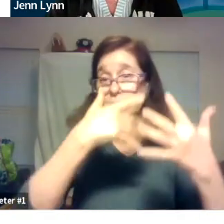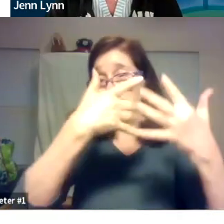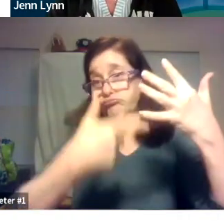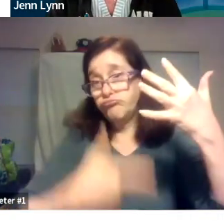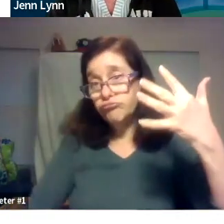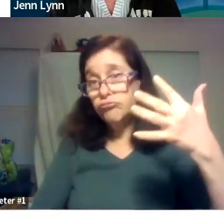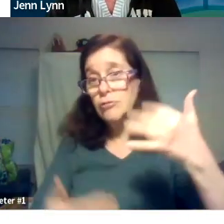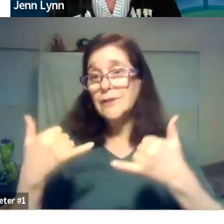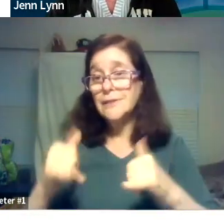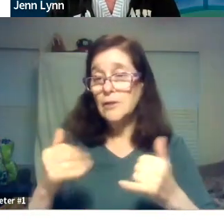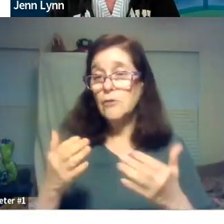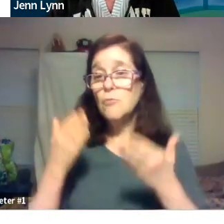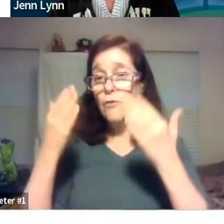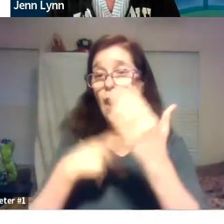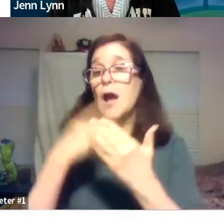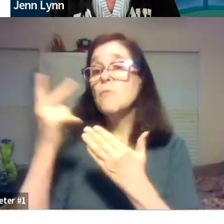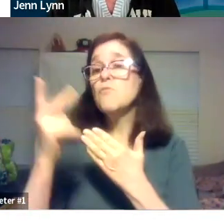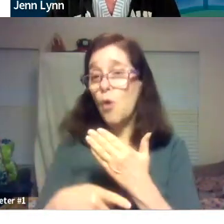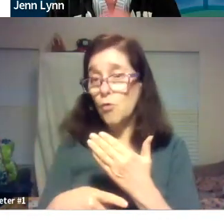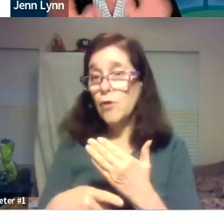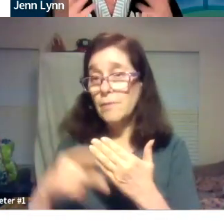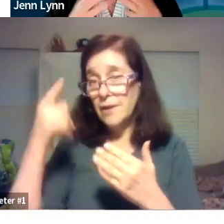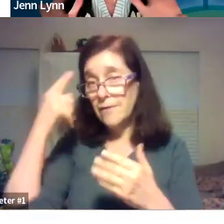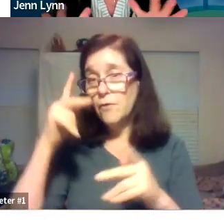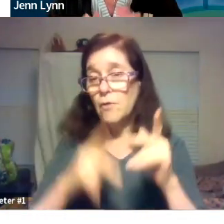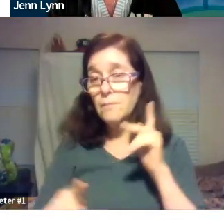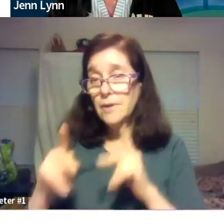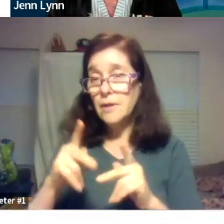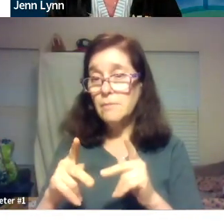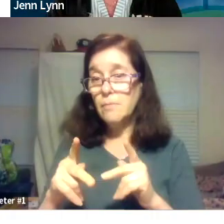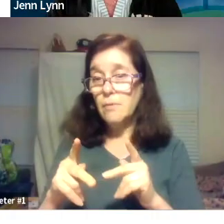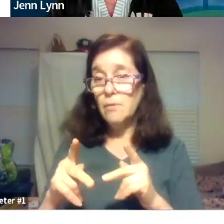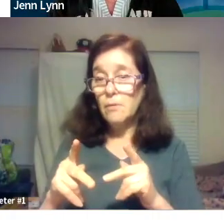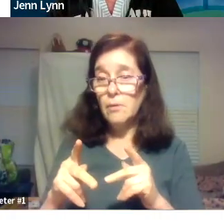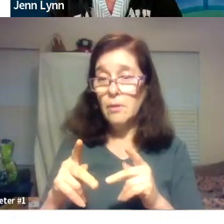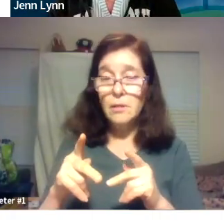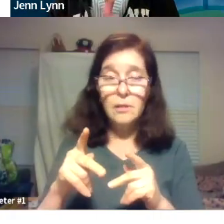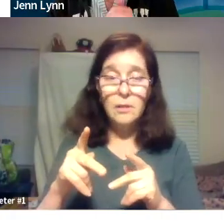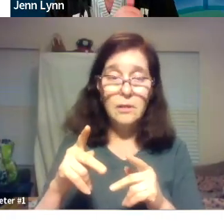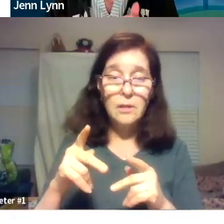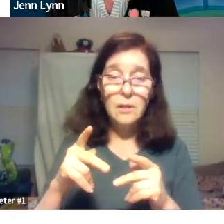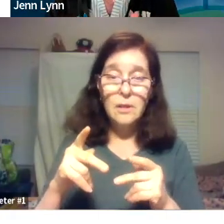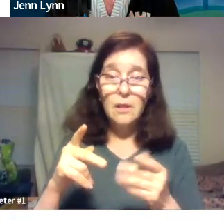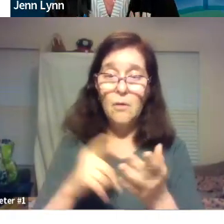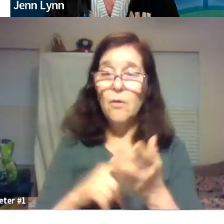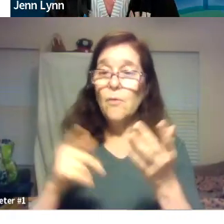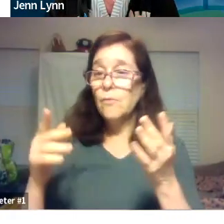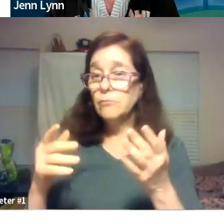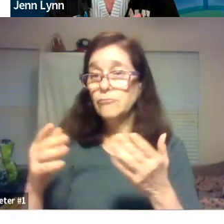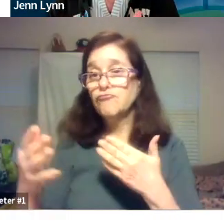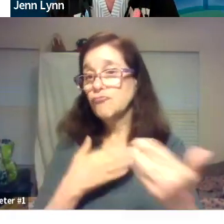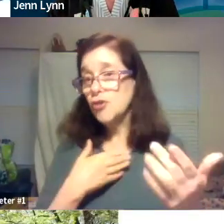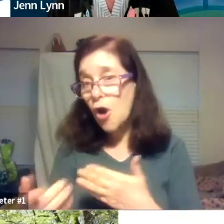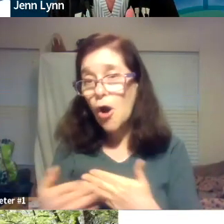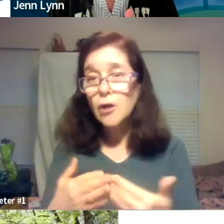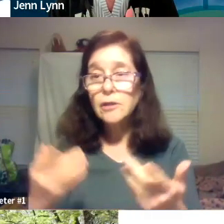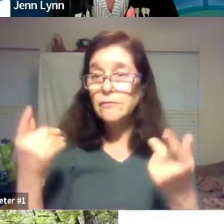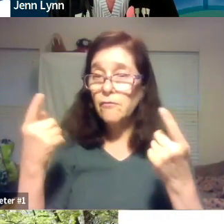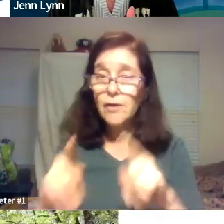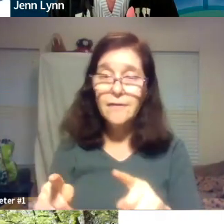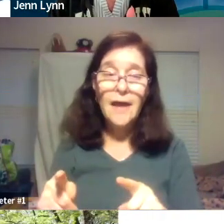can still provide programming for people regardless of what we're going through here on our end. You can go ahead to the next